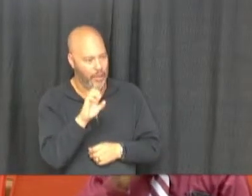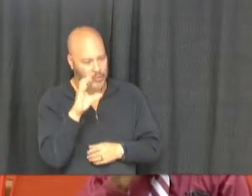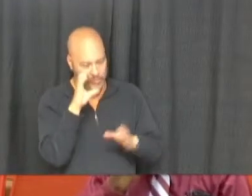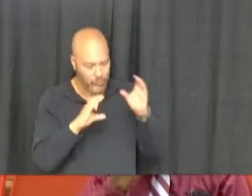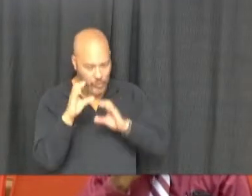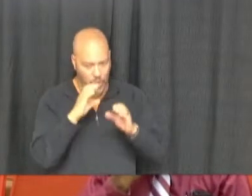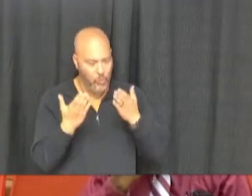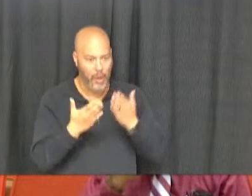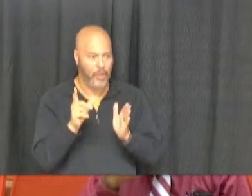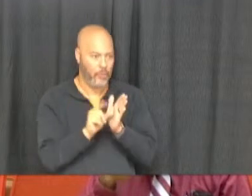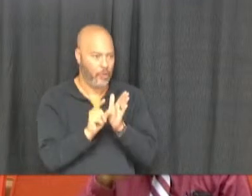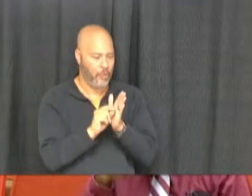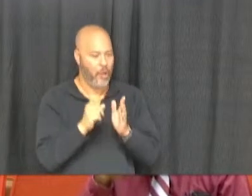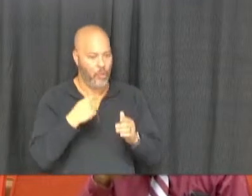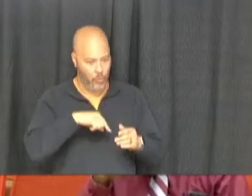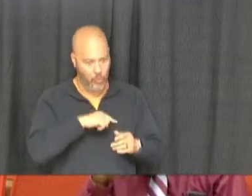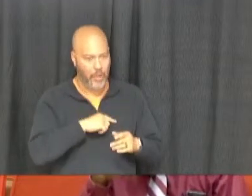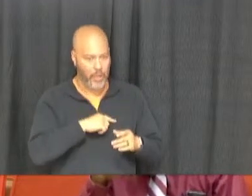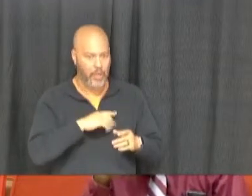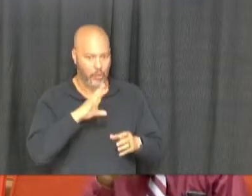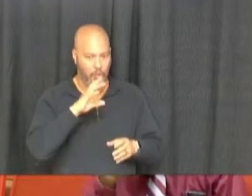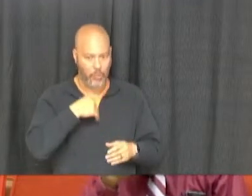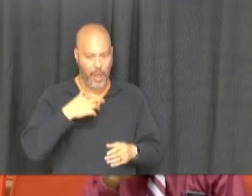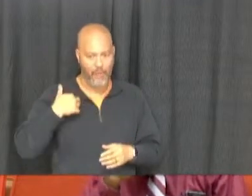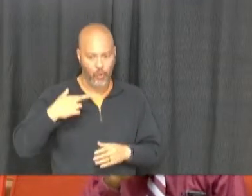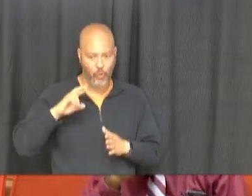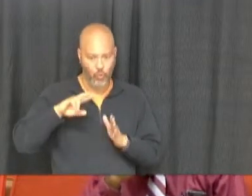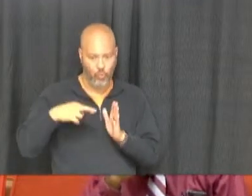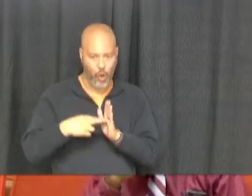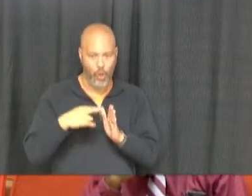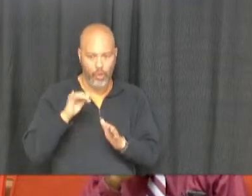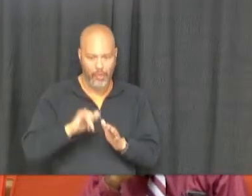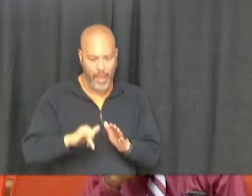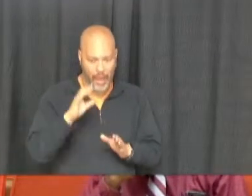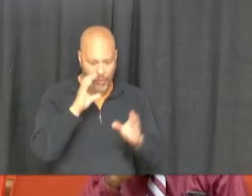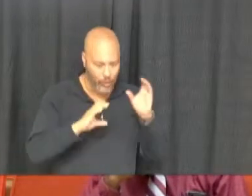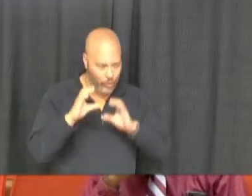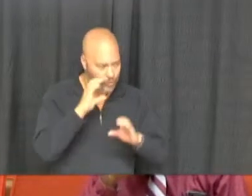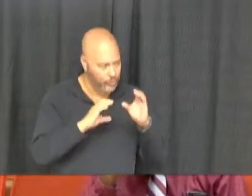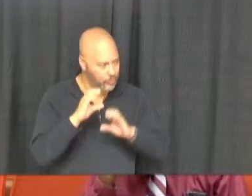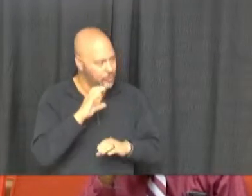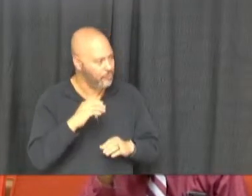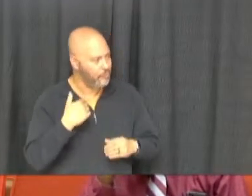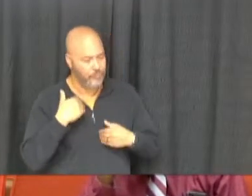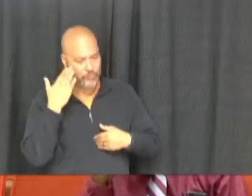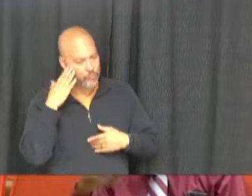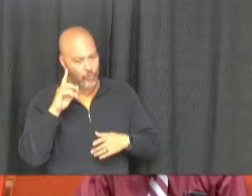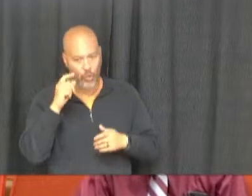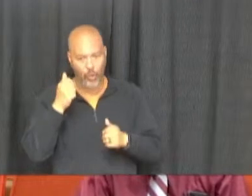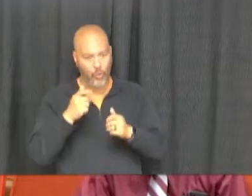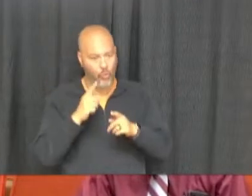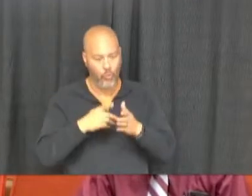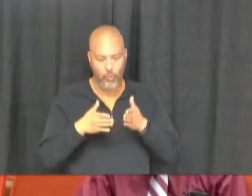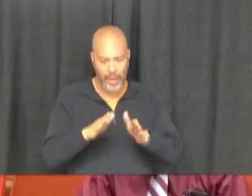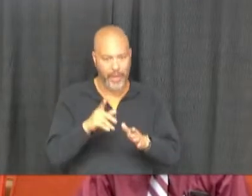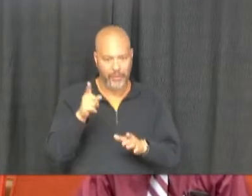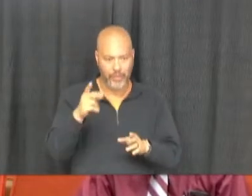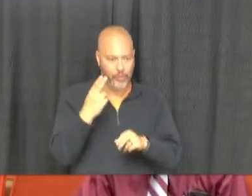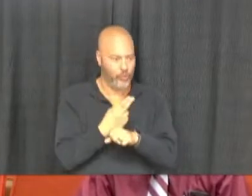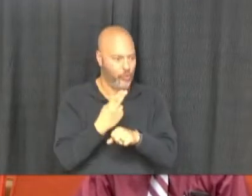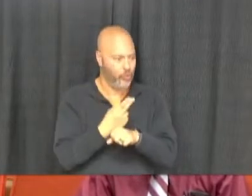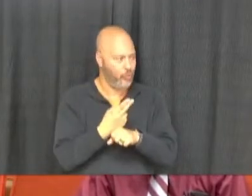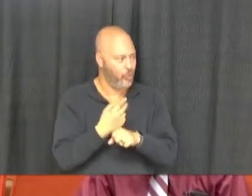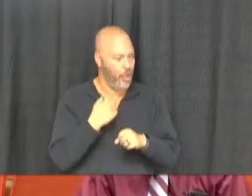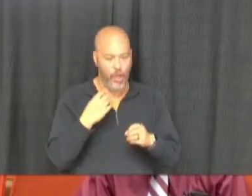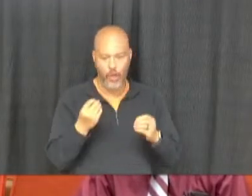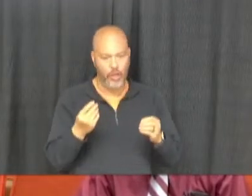made the media or not, CPD played a huge role in that capture. I don't know all the routes the individual took. There was more than